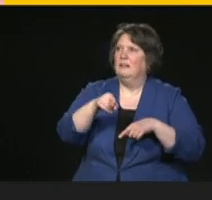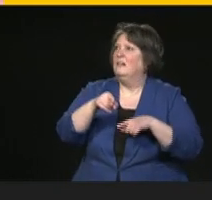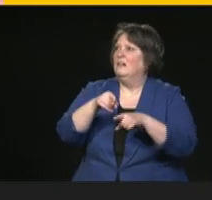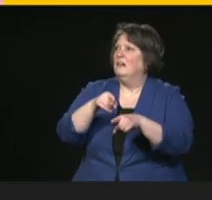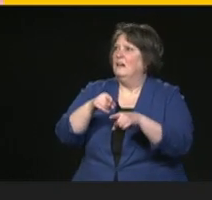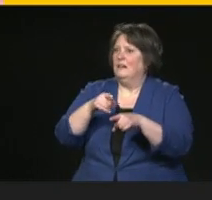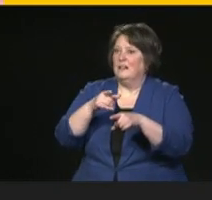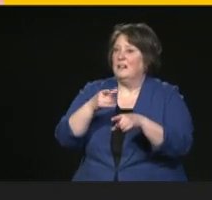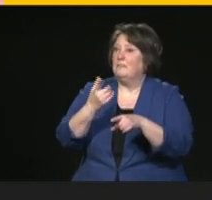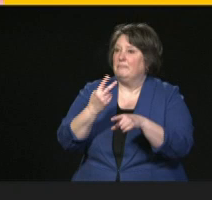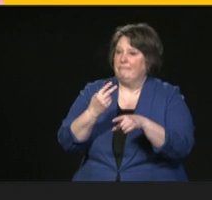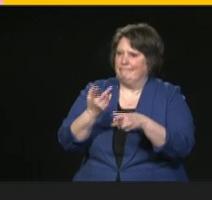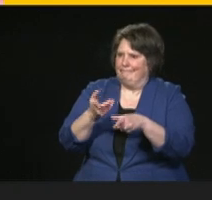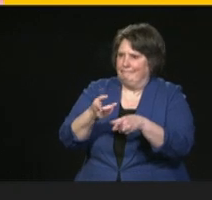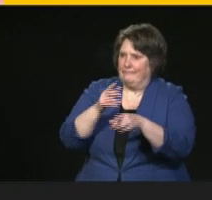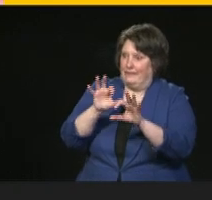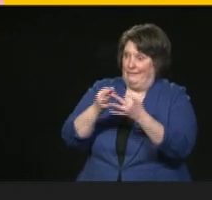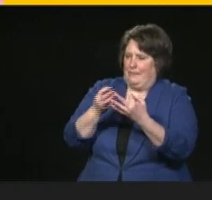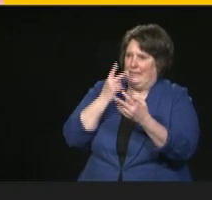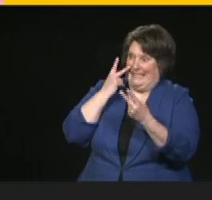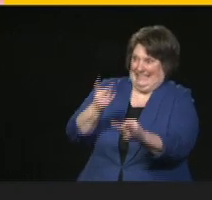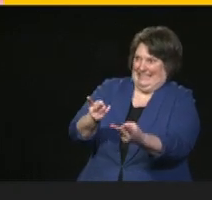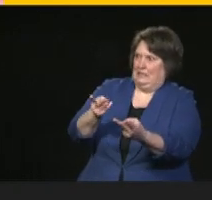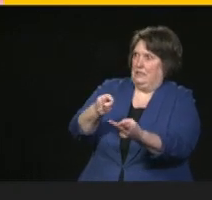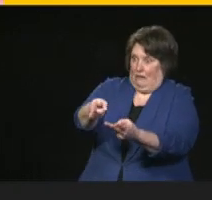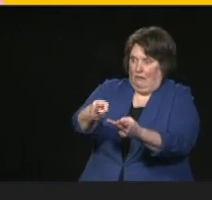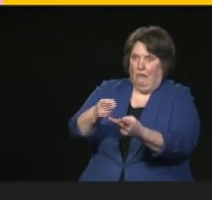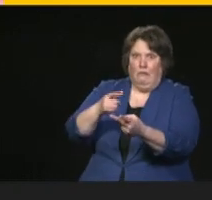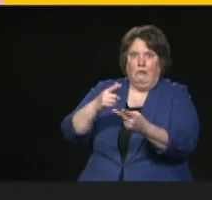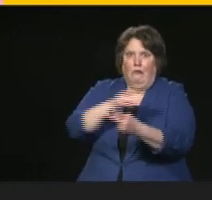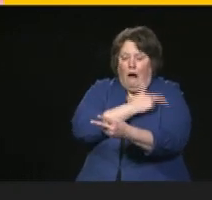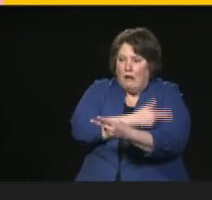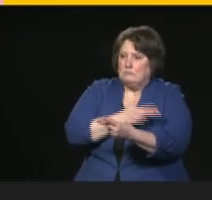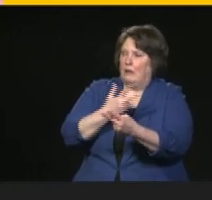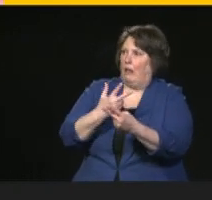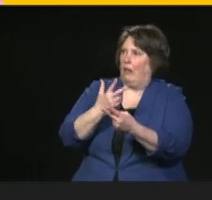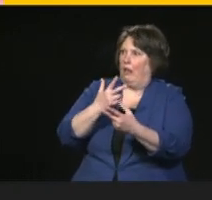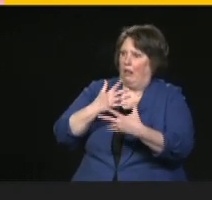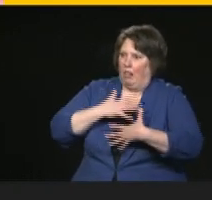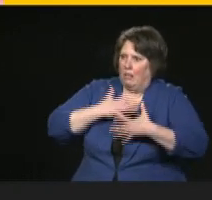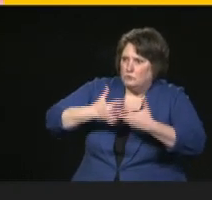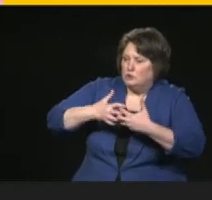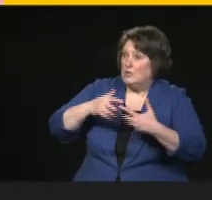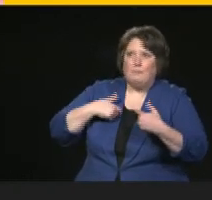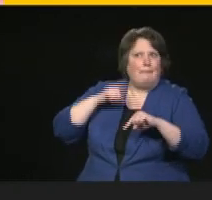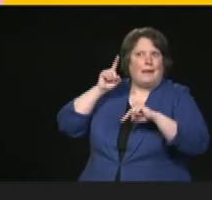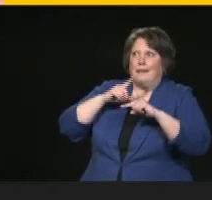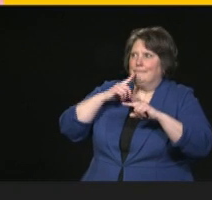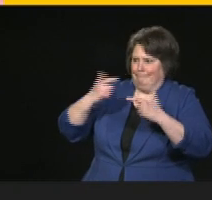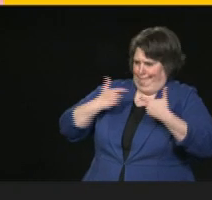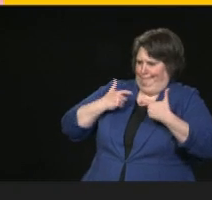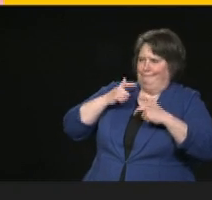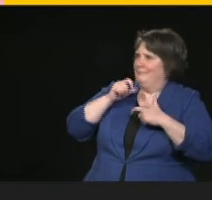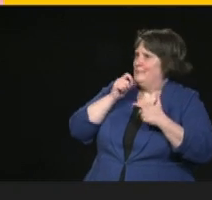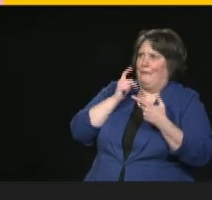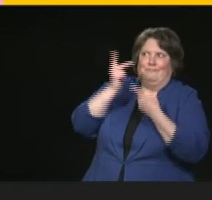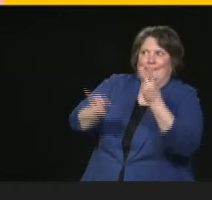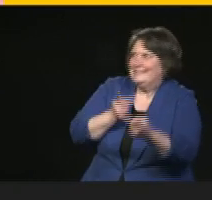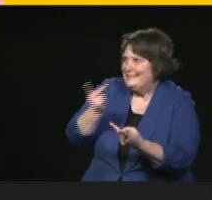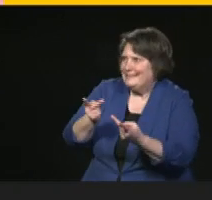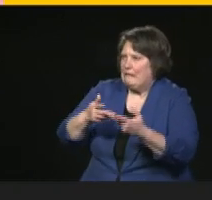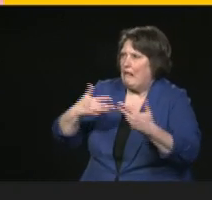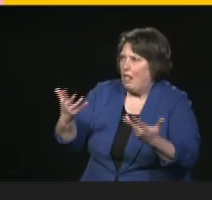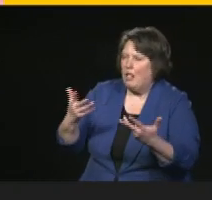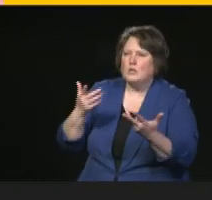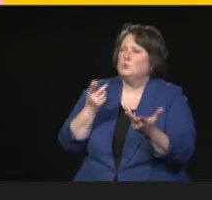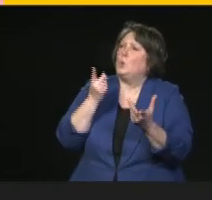in place right now. Are there going to be national guidelines sent out to hospitals to deal with this reality, or will Canadians have to face the fact that they may